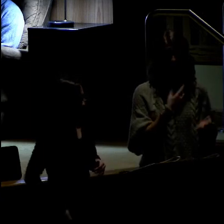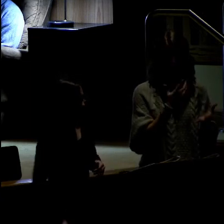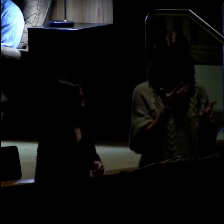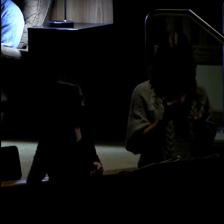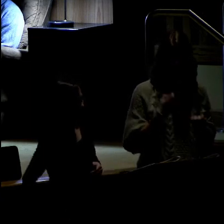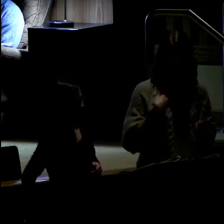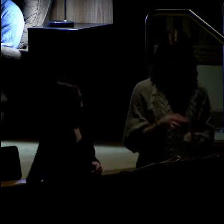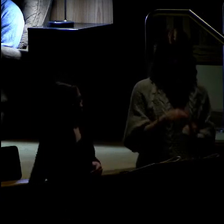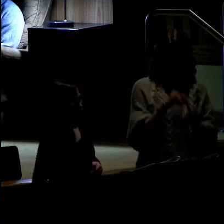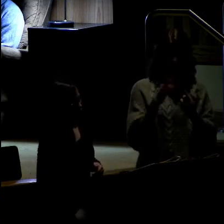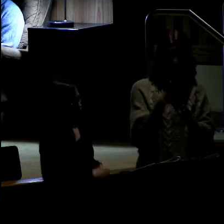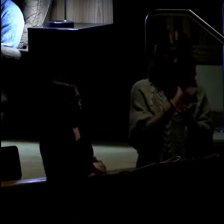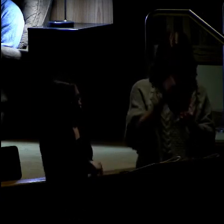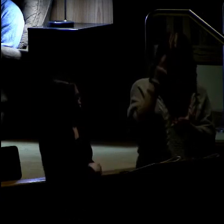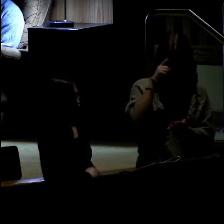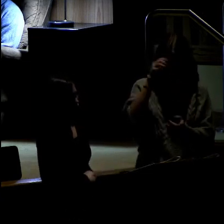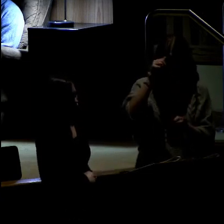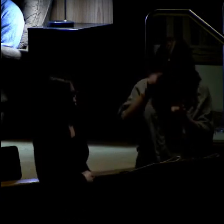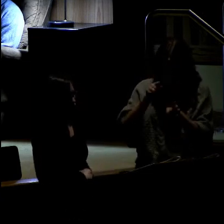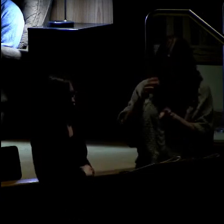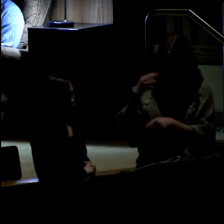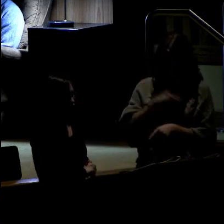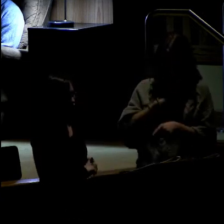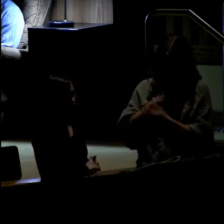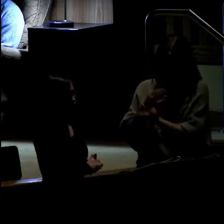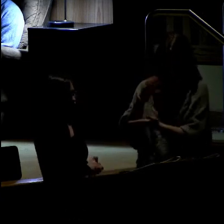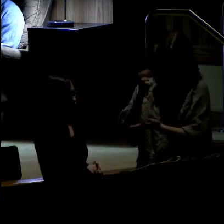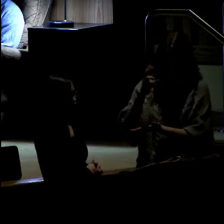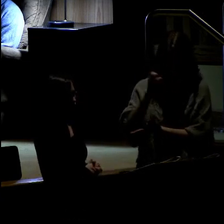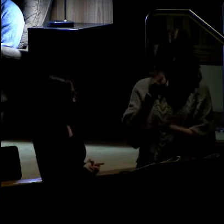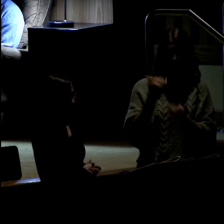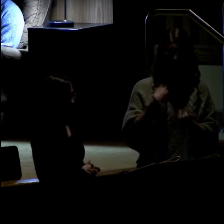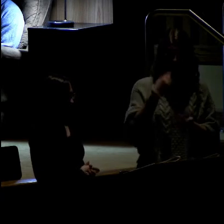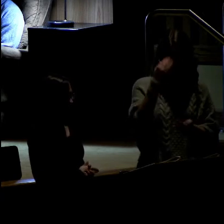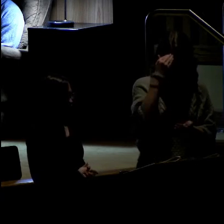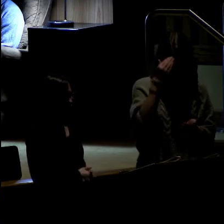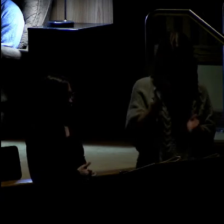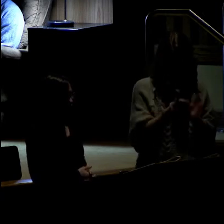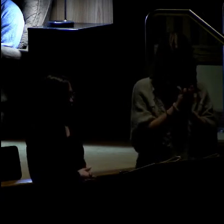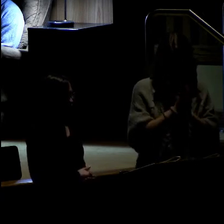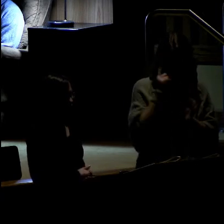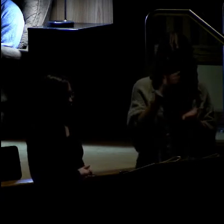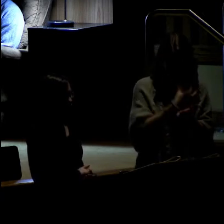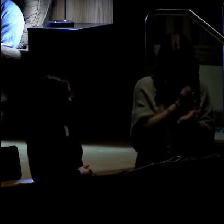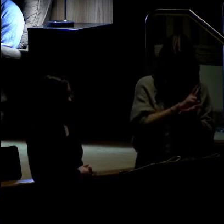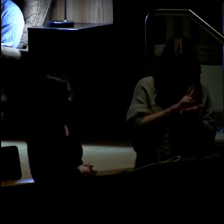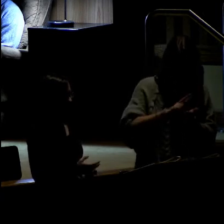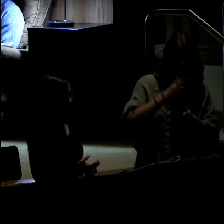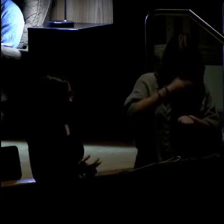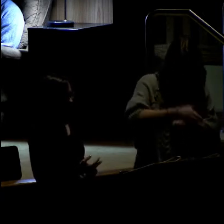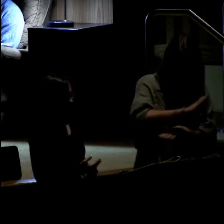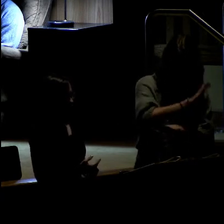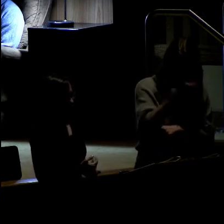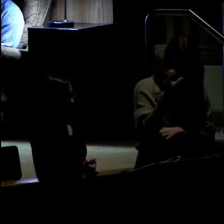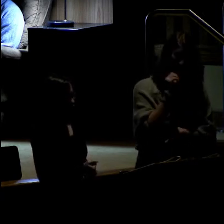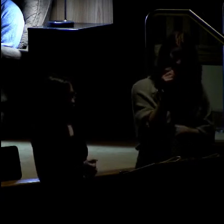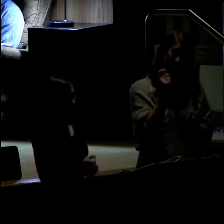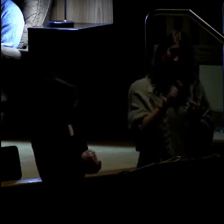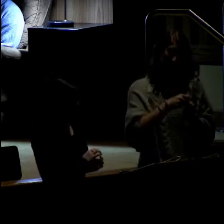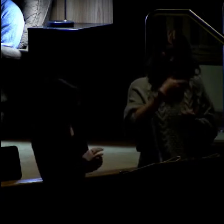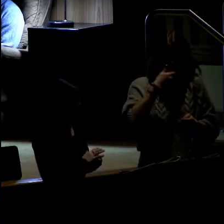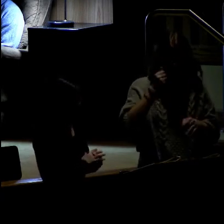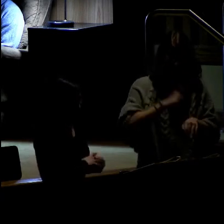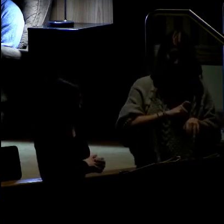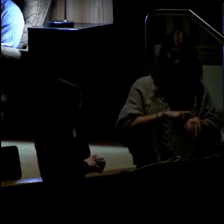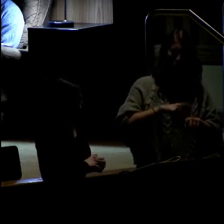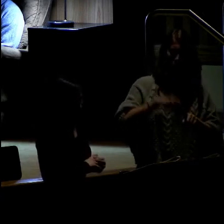Before we close the service, I'd like to take a special offering for Brother Washer. Now I know asking for an offering 2 weeks after Christmas isn't exactly the best timing, but